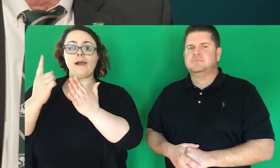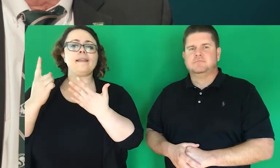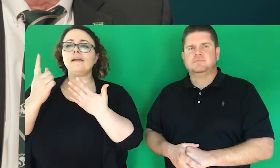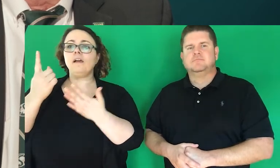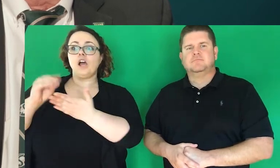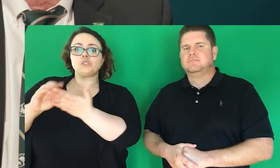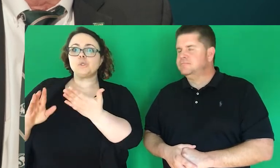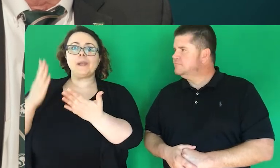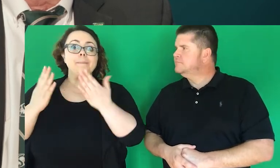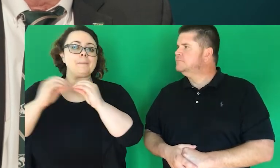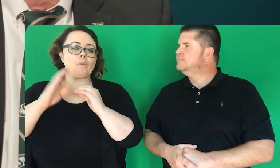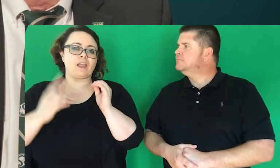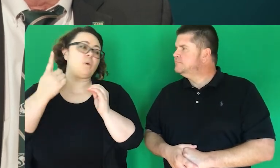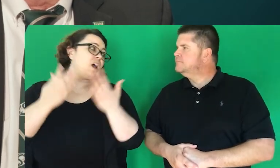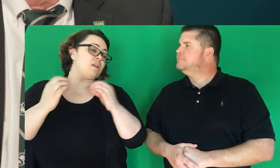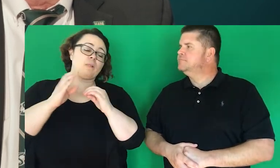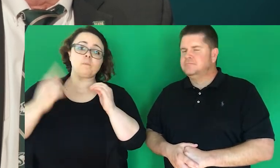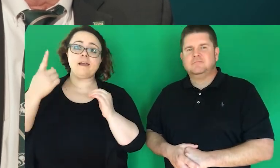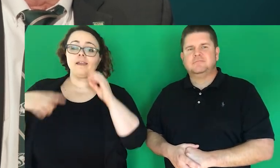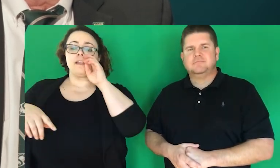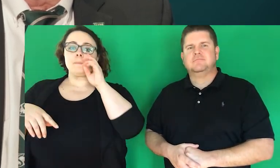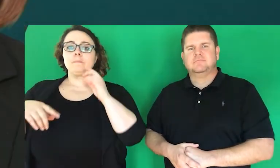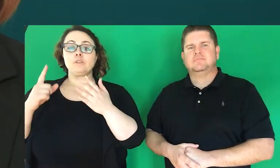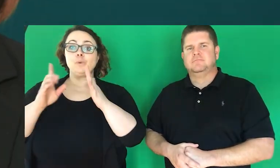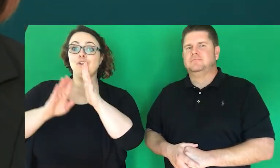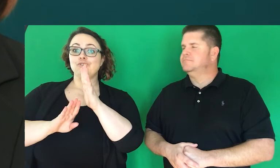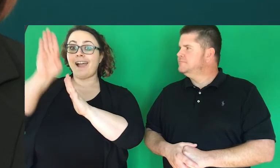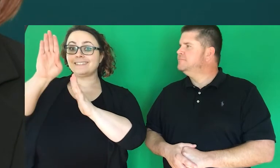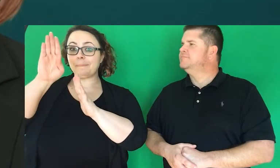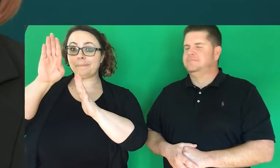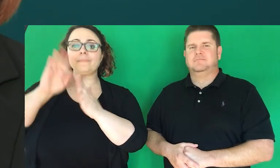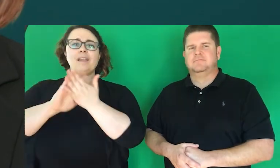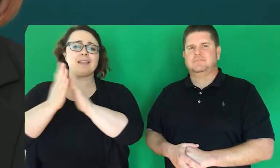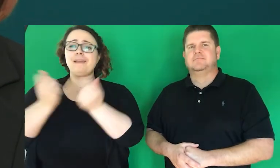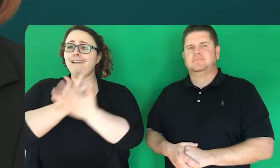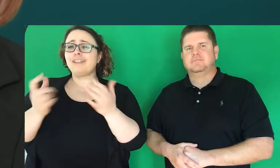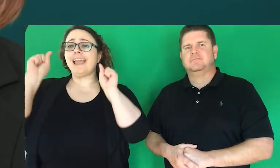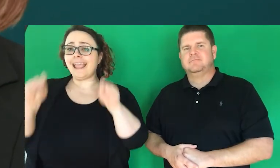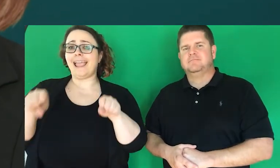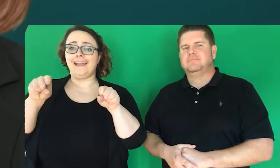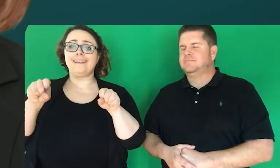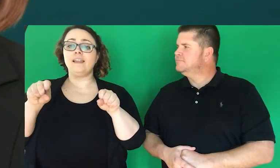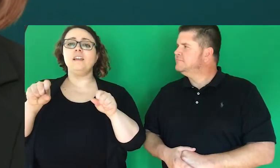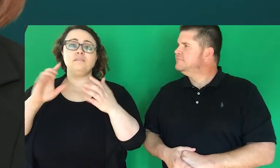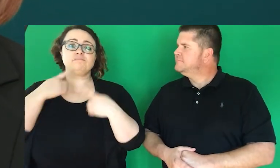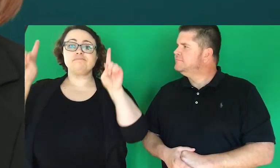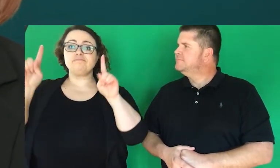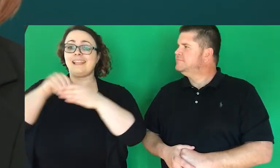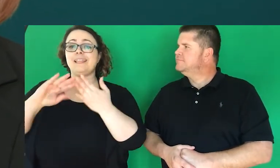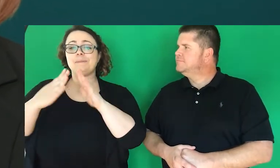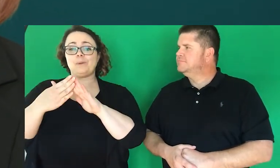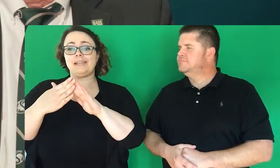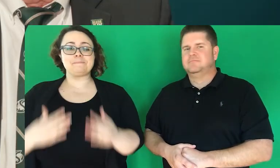a student, maybe more than one student, to rise up, become everything that they could be, and be successful